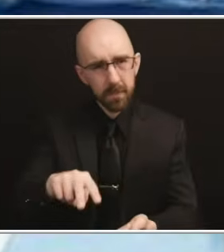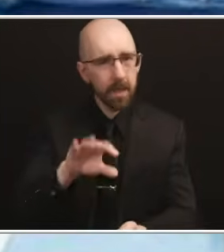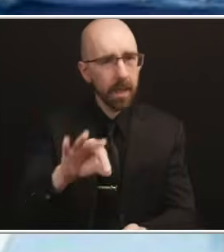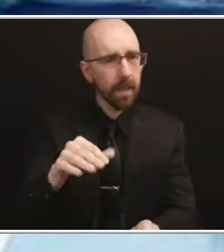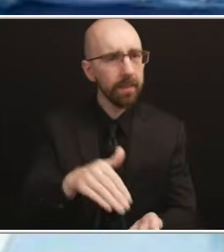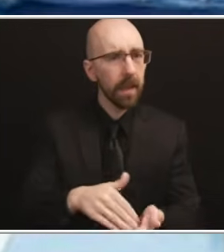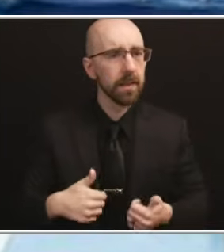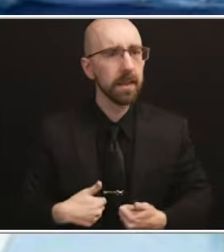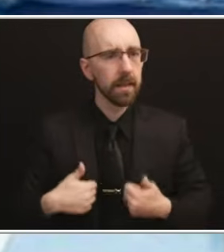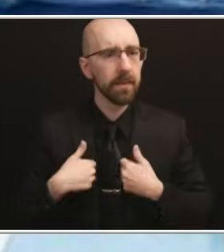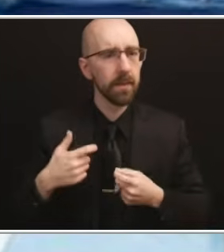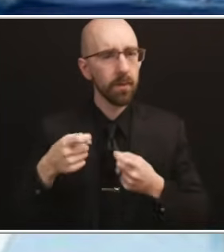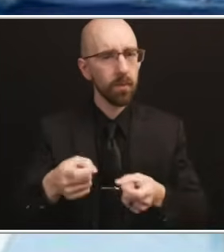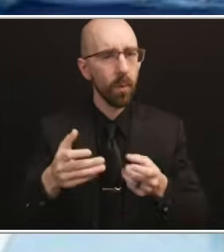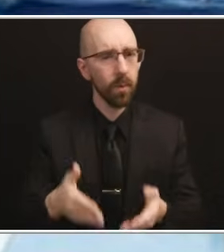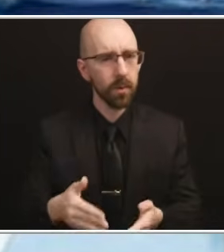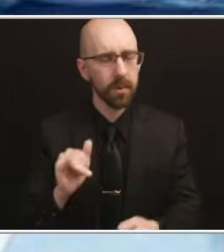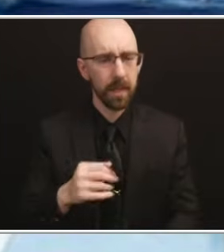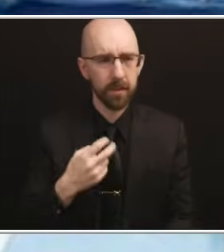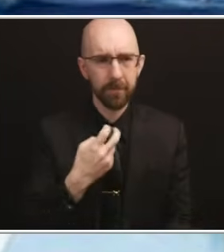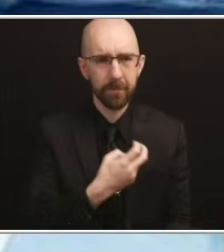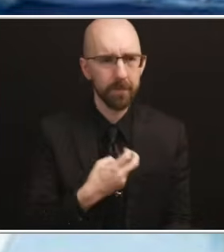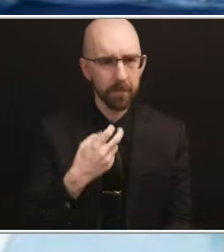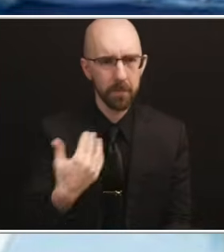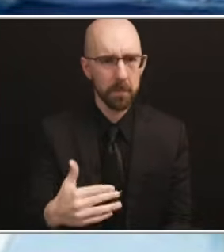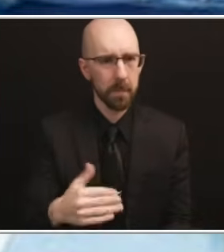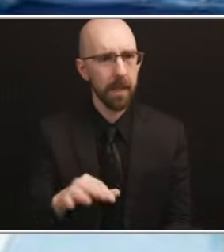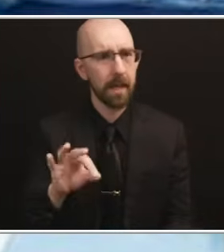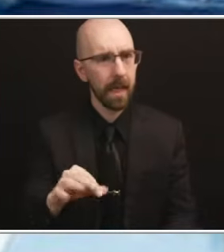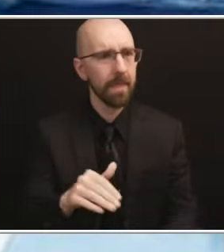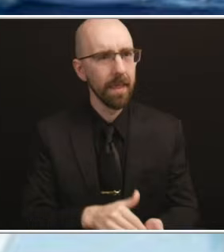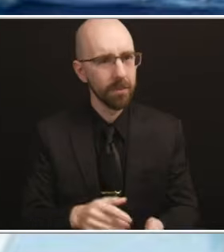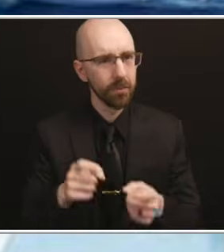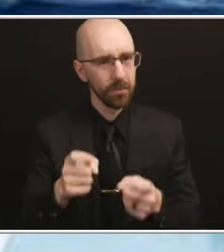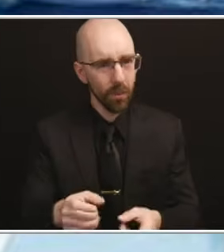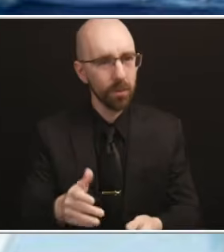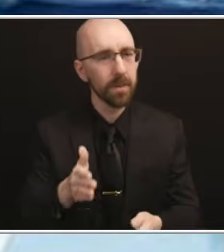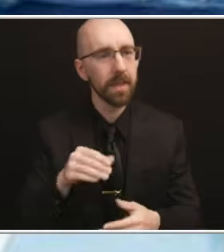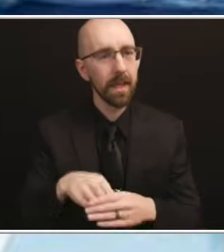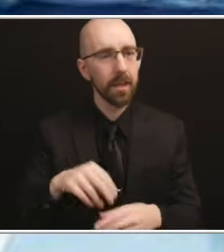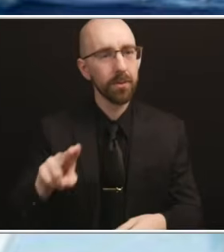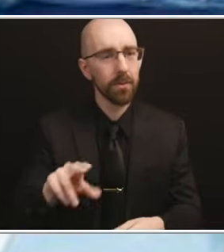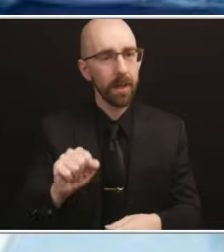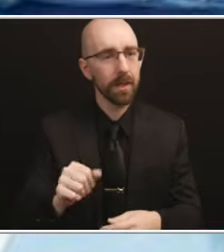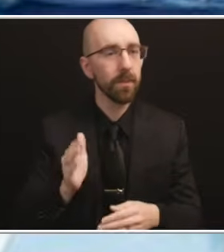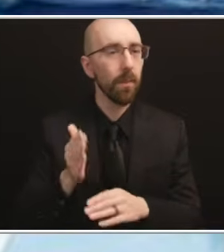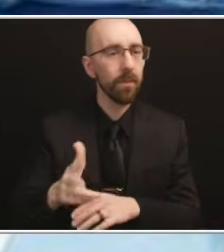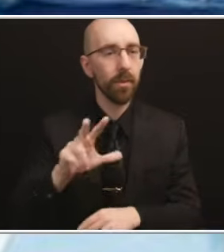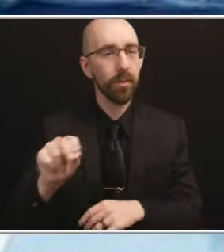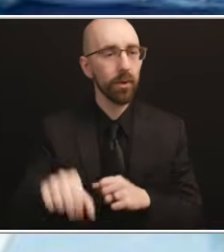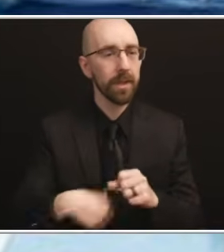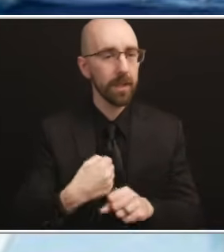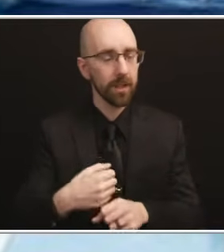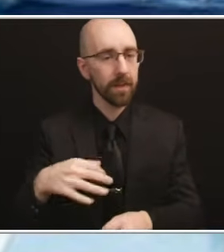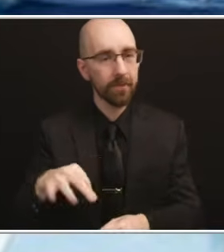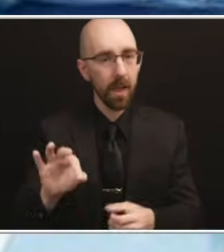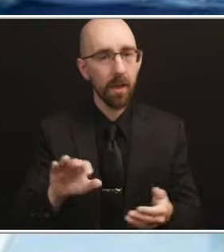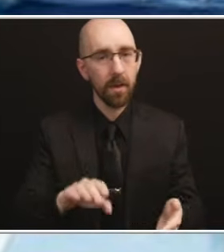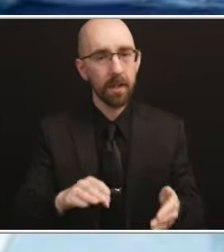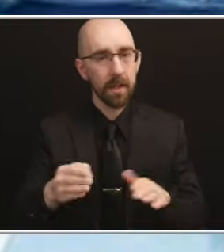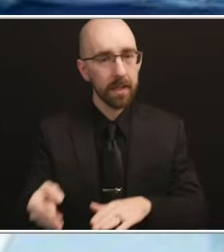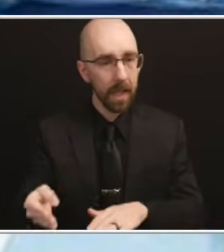that's a tongue-tied right there, in the United States over 3 decades, and found deaths within 90 days of donation are extremely